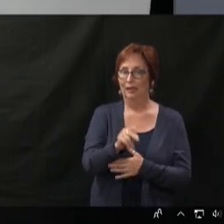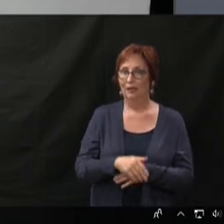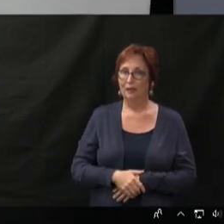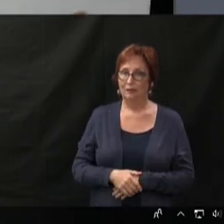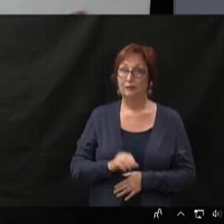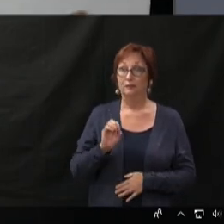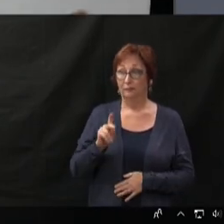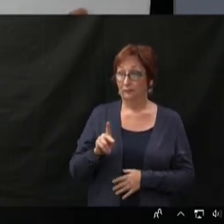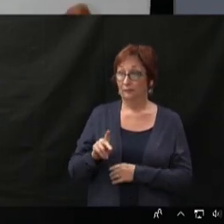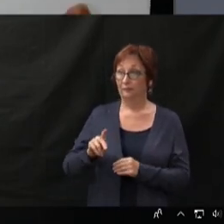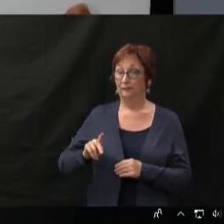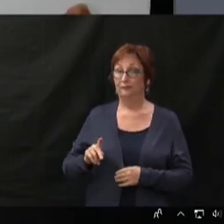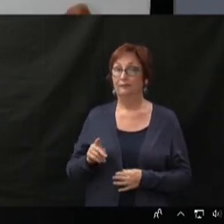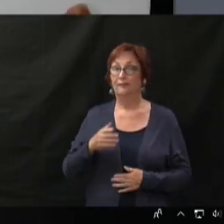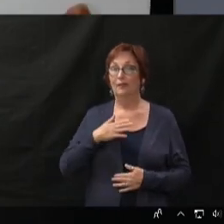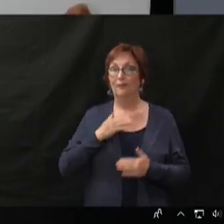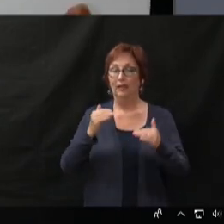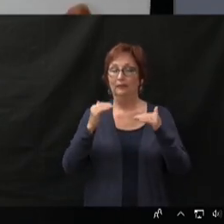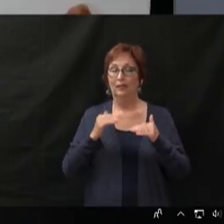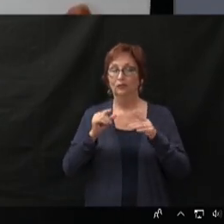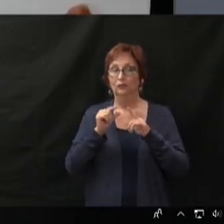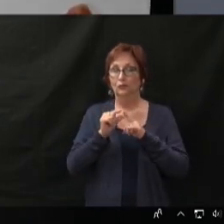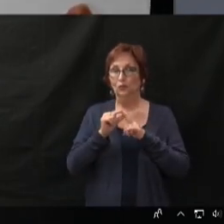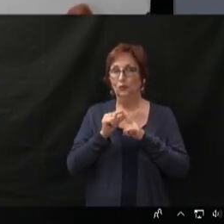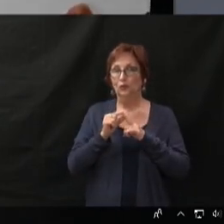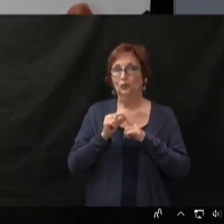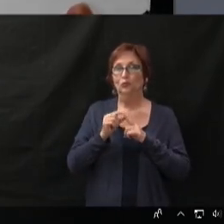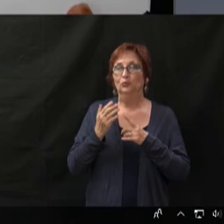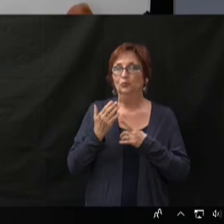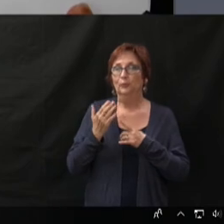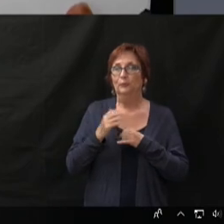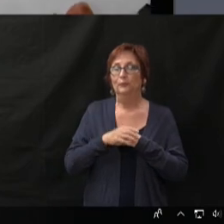Okay, my next word is